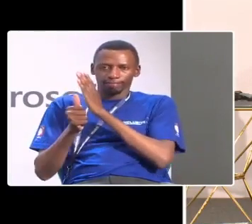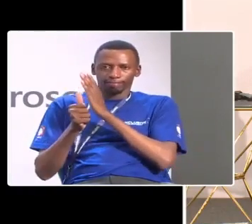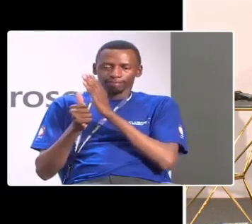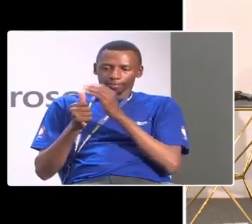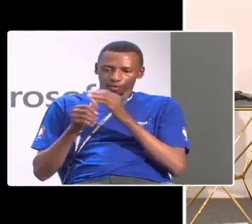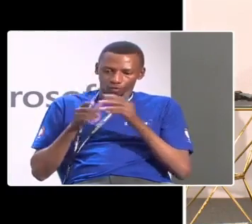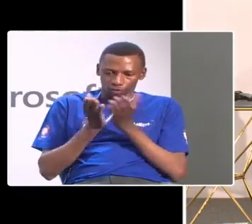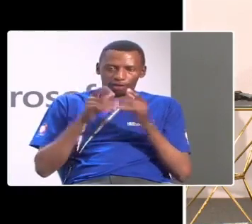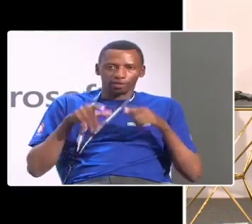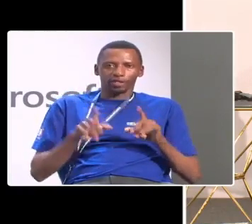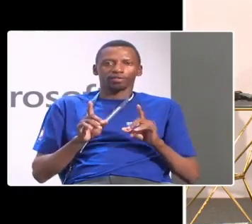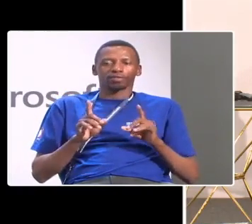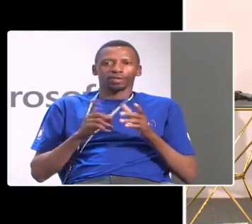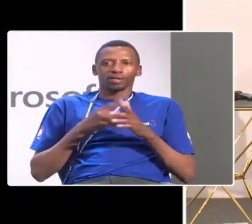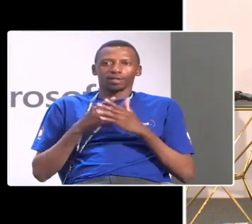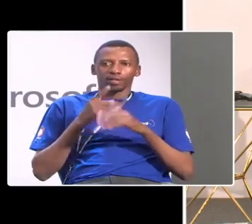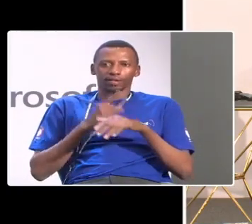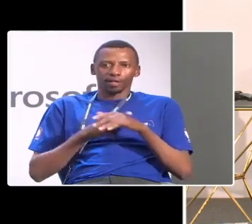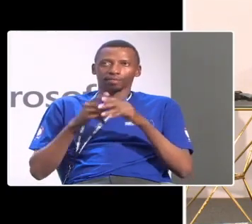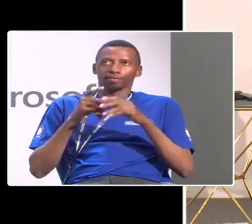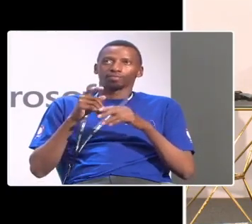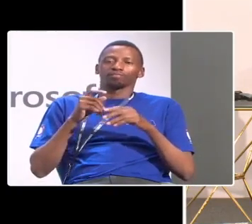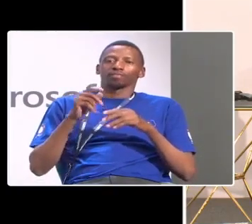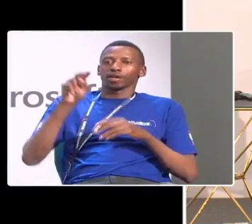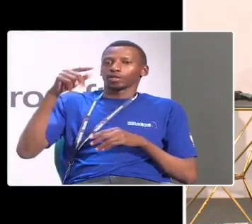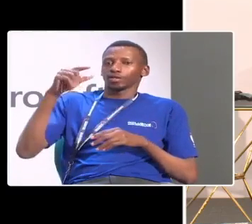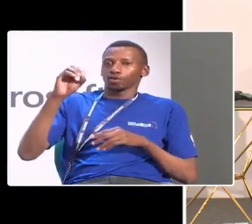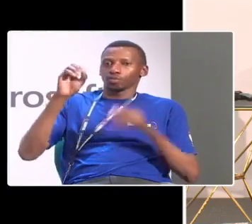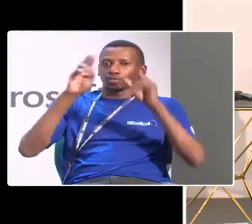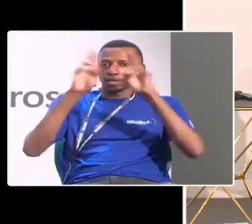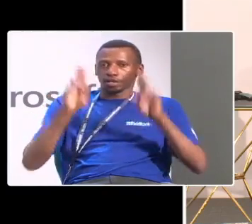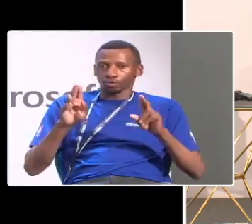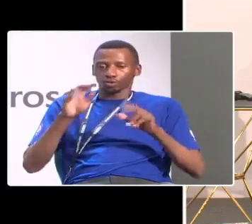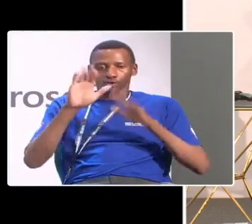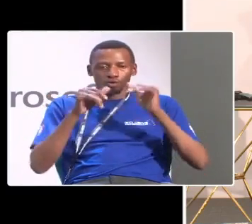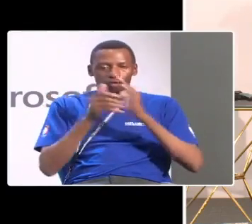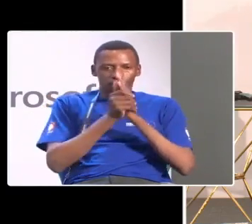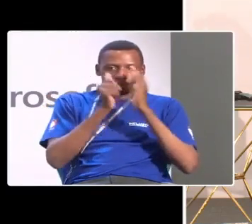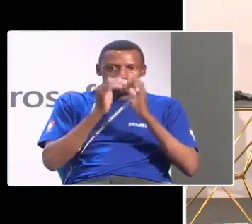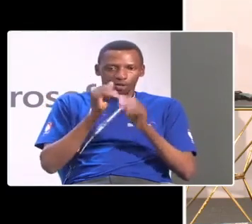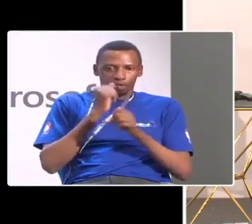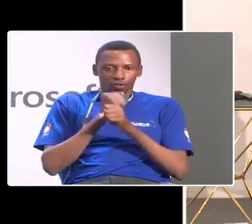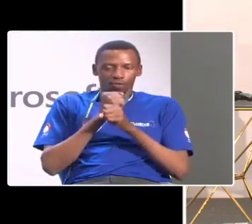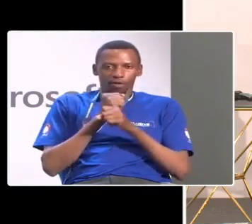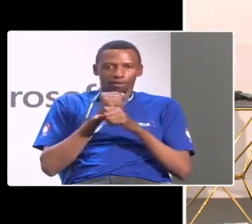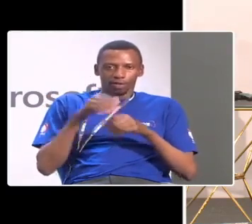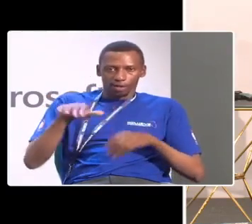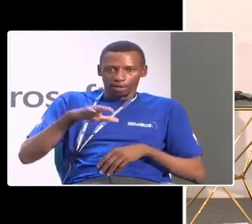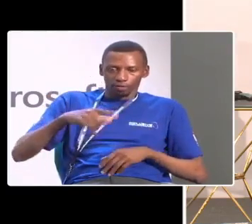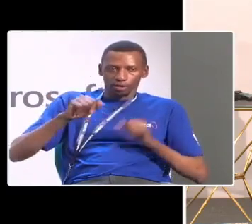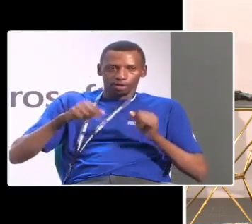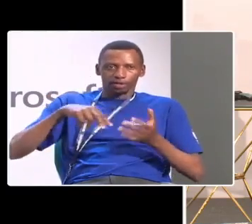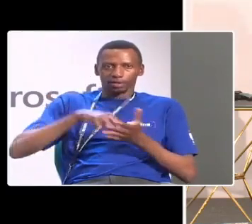that when international organizations call for experts to work on the continent, we can all stand in line to bid on the